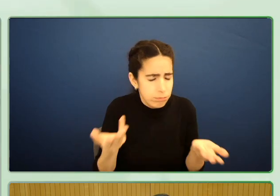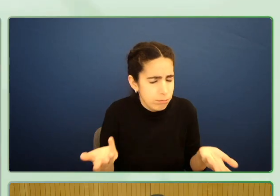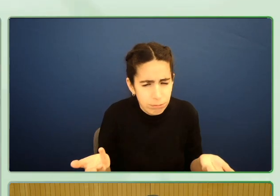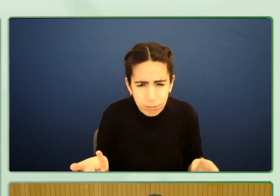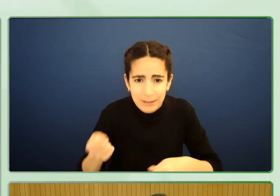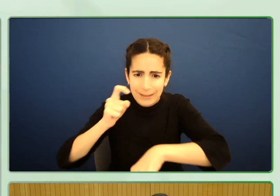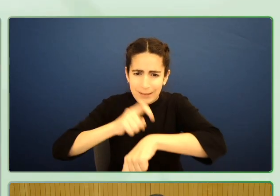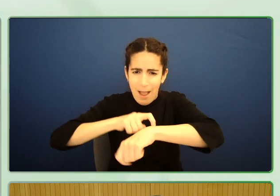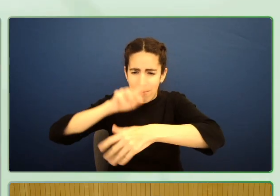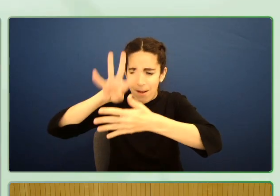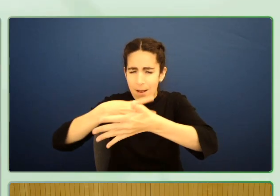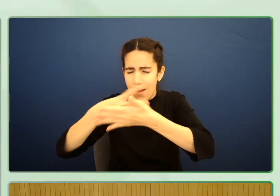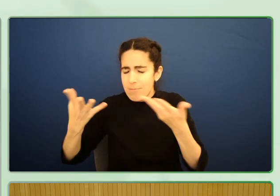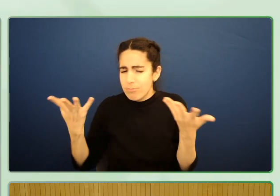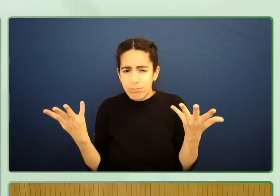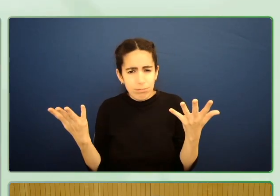be working at chaotic.